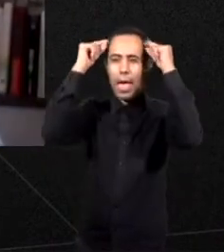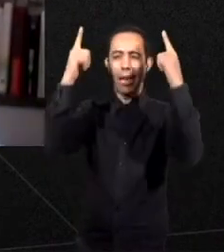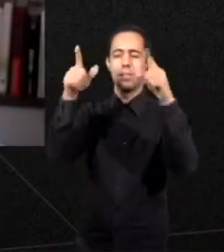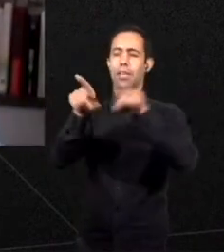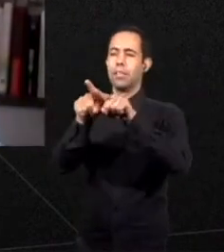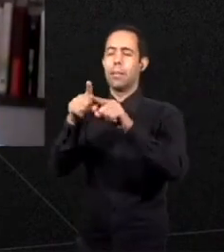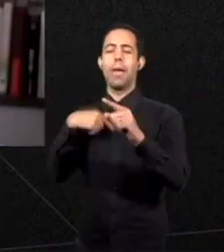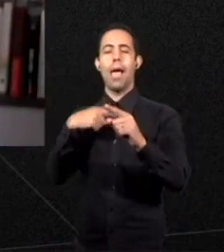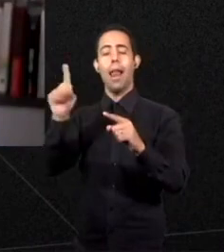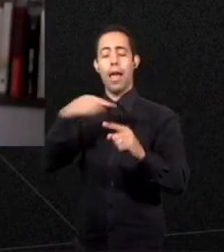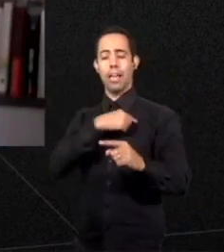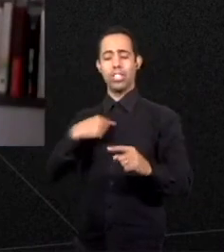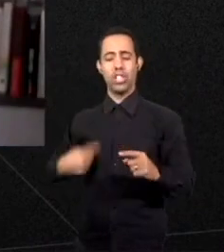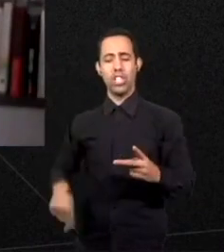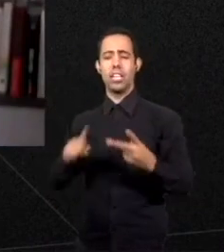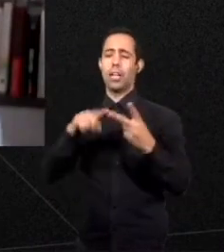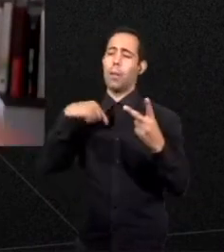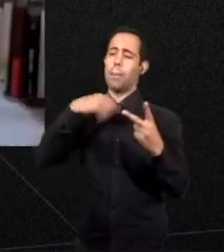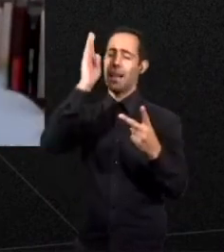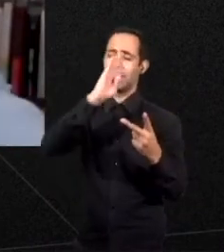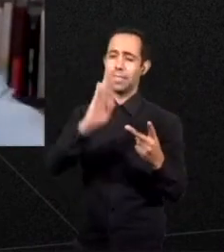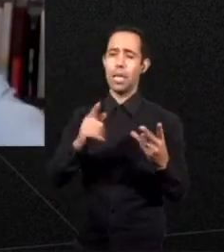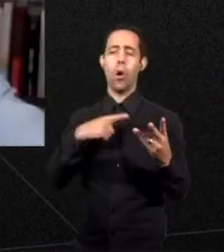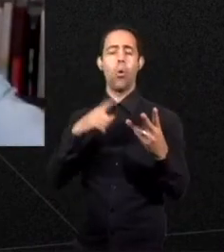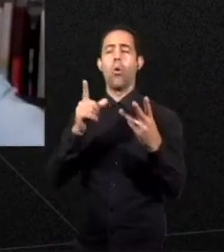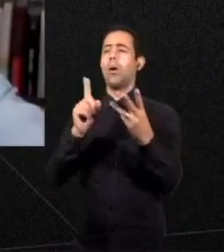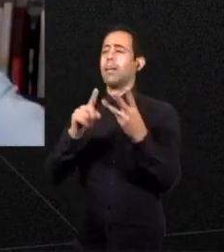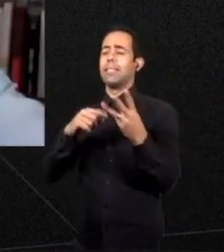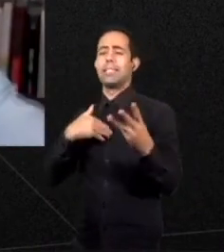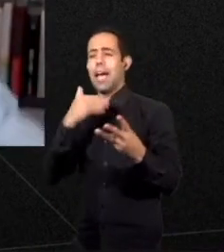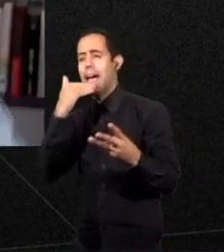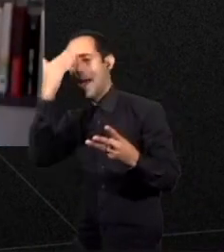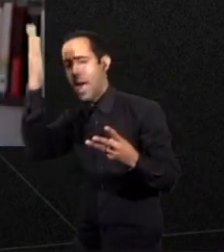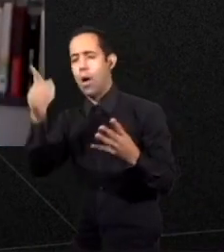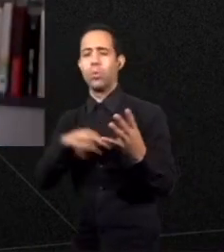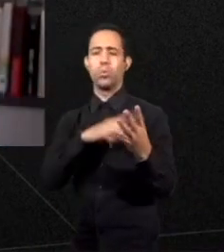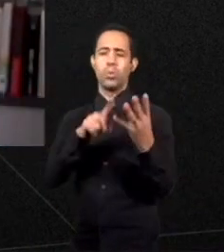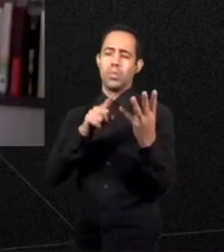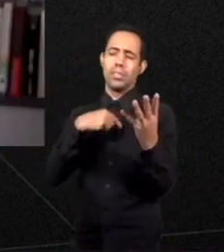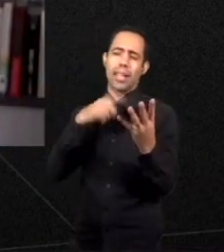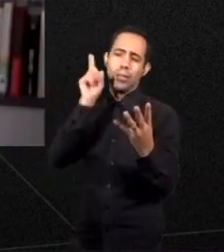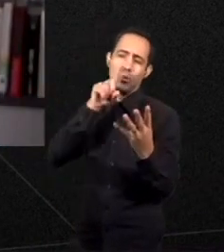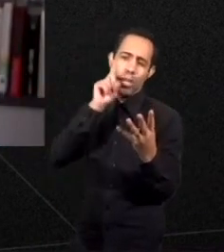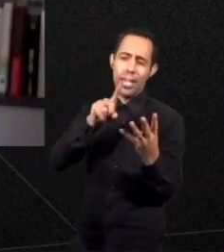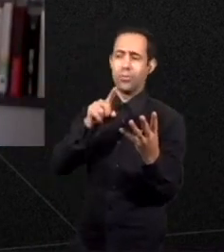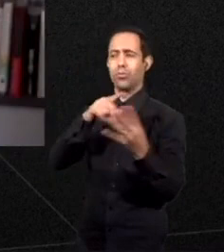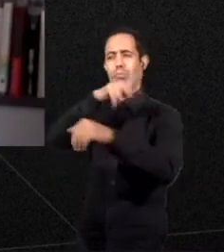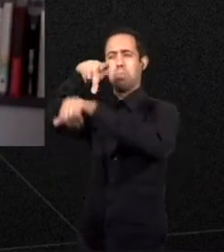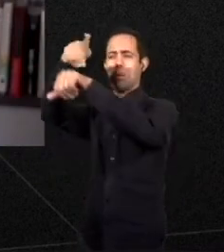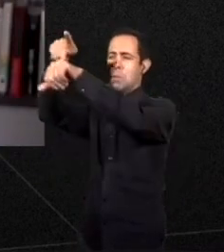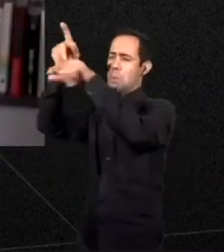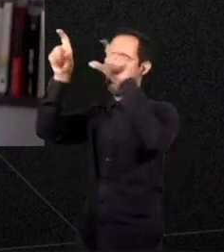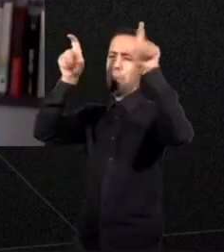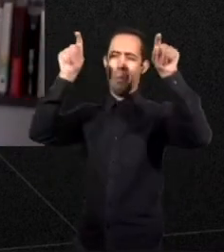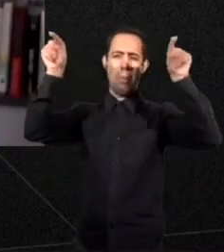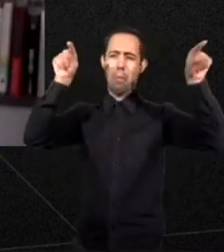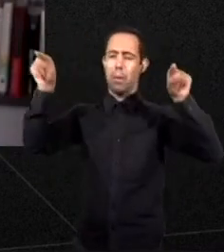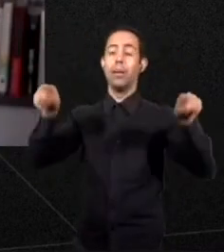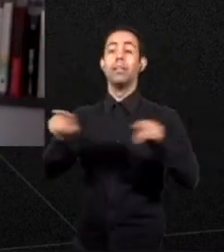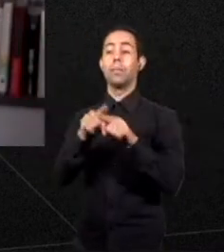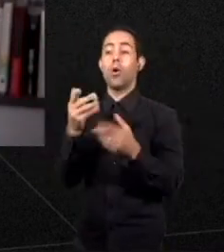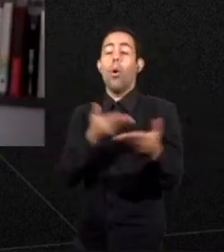and Brazil and Israel and the United States, when they freely share information, when